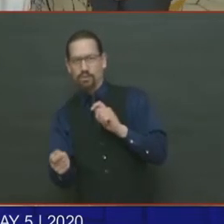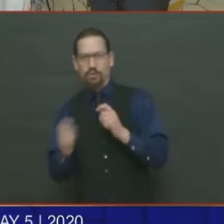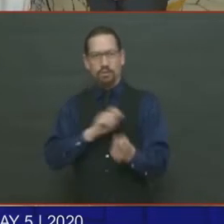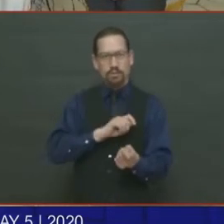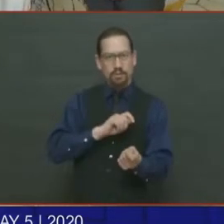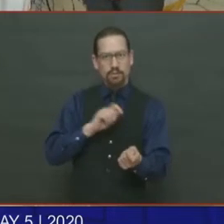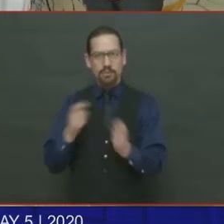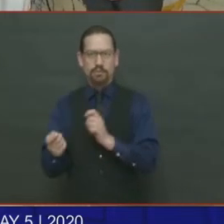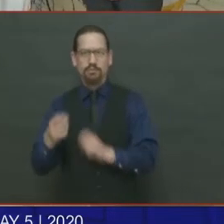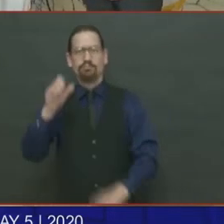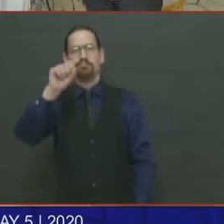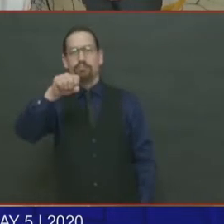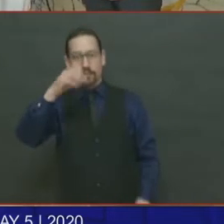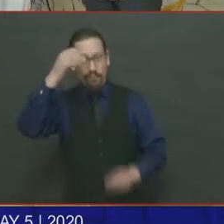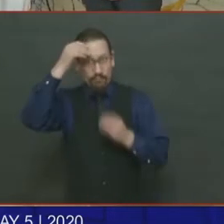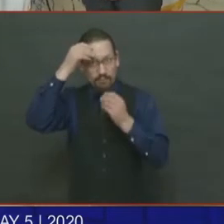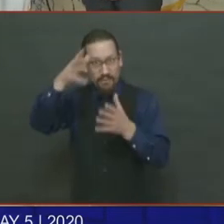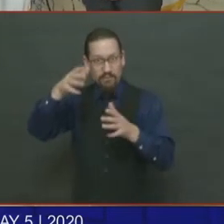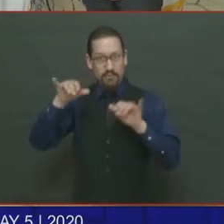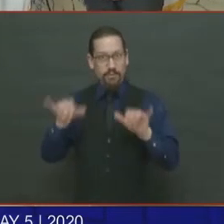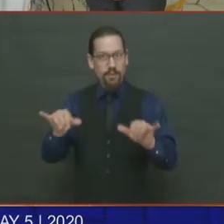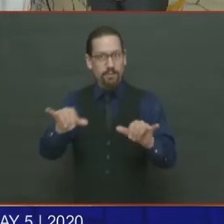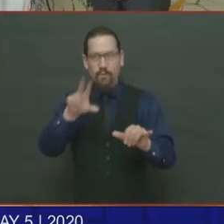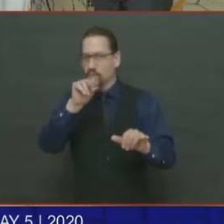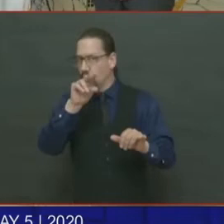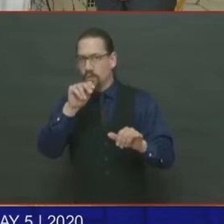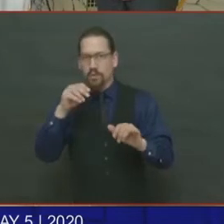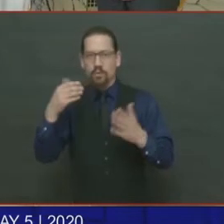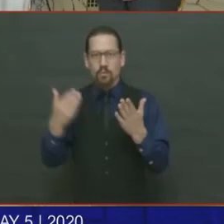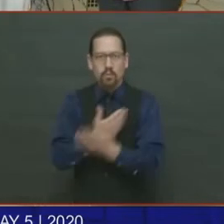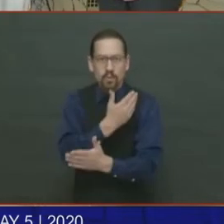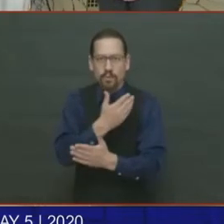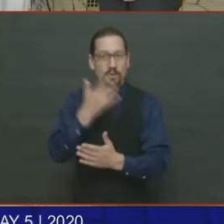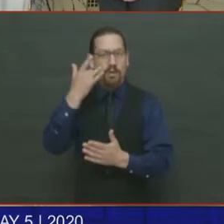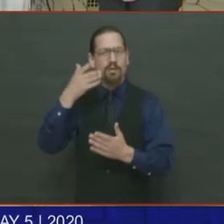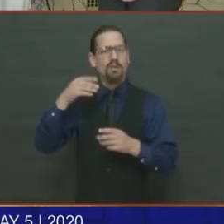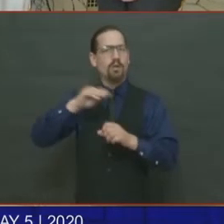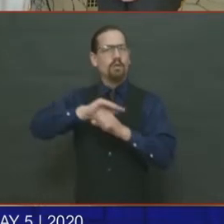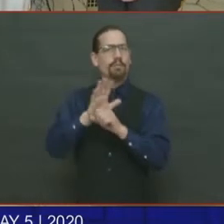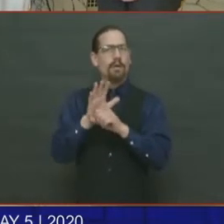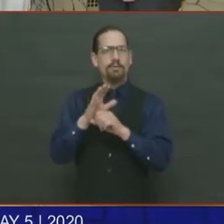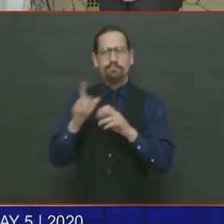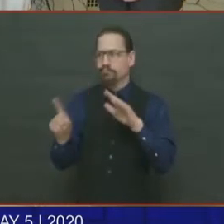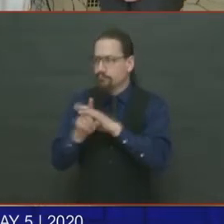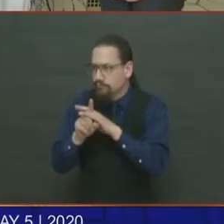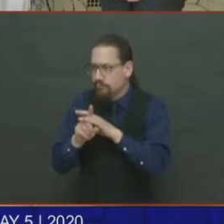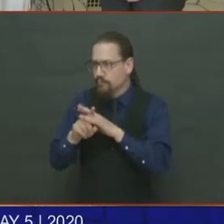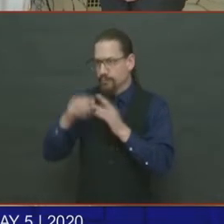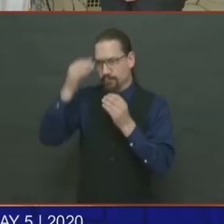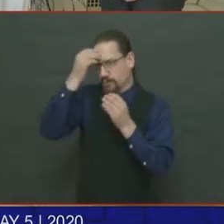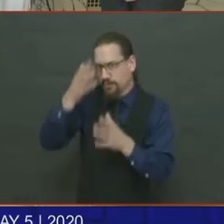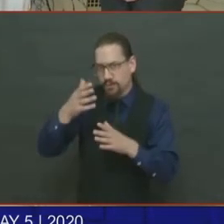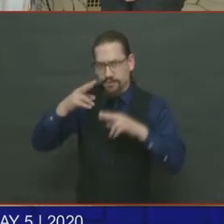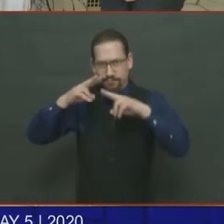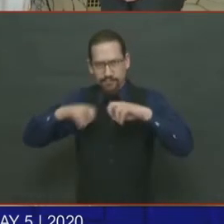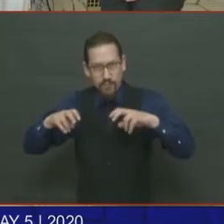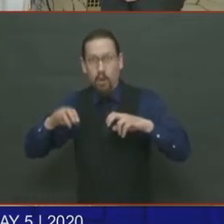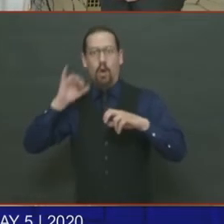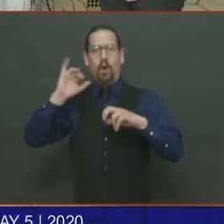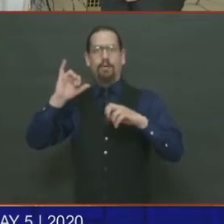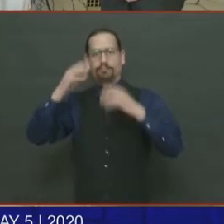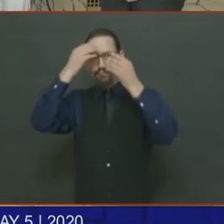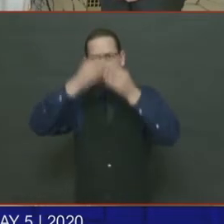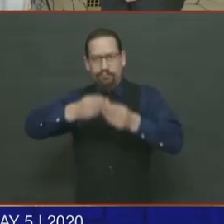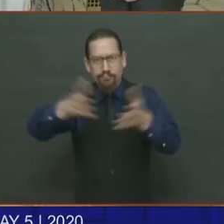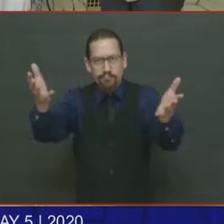of the virus changes, as therapeutics change, we need to change with it. So the best advice I can say is,